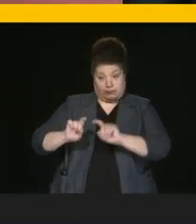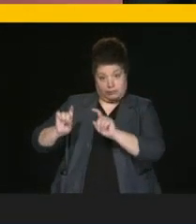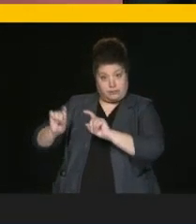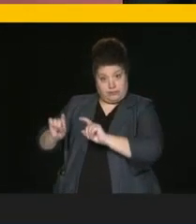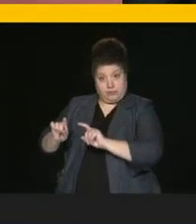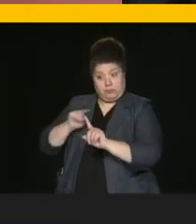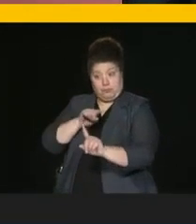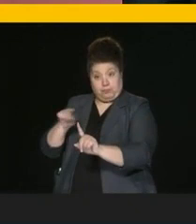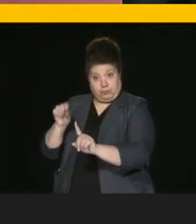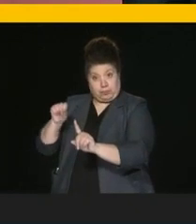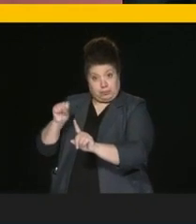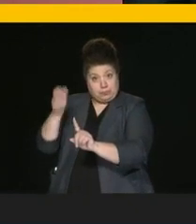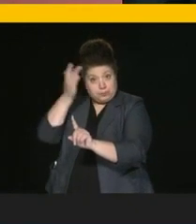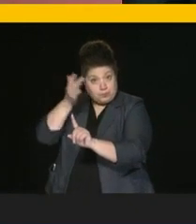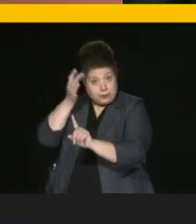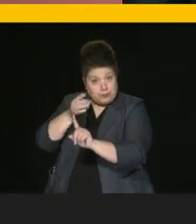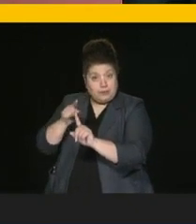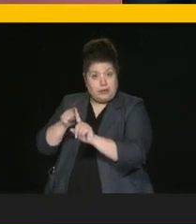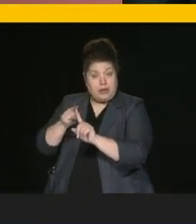tracing, and quarantine,